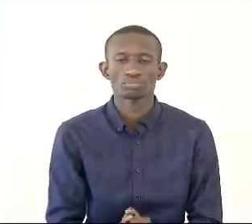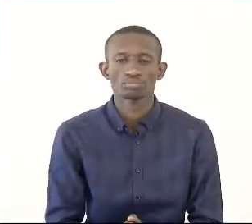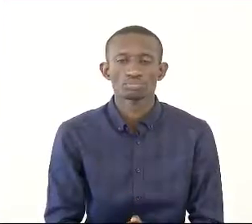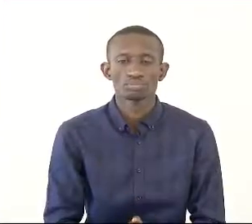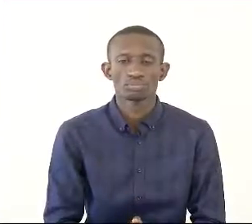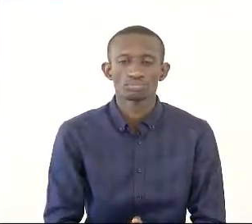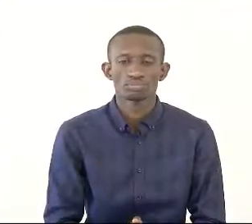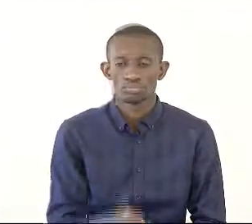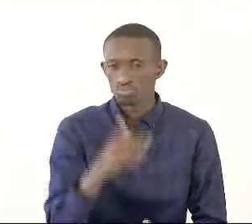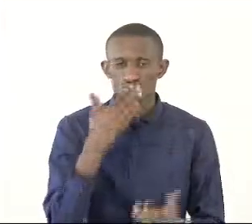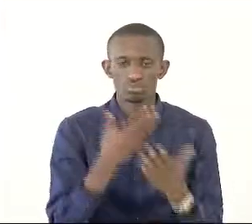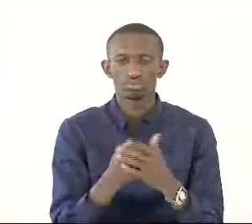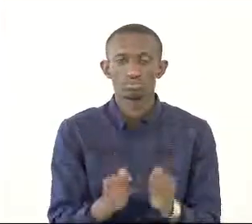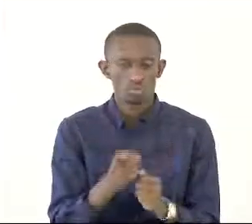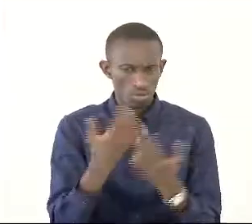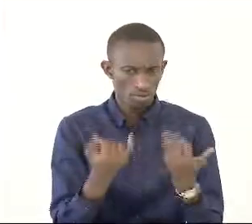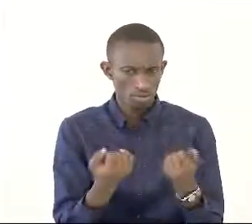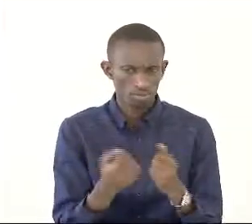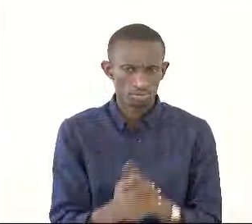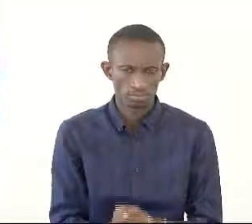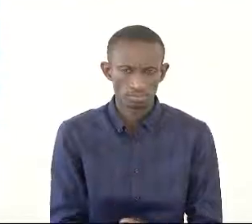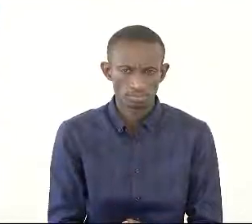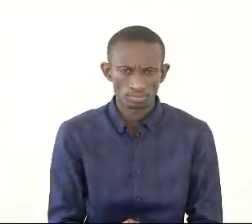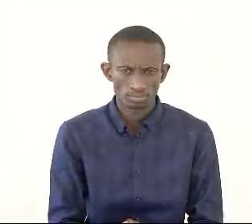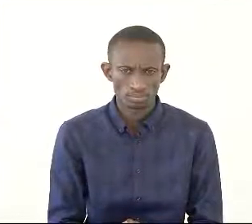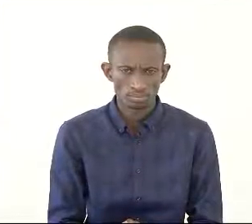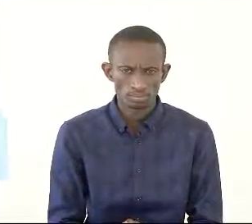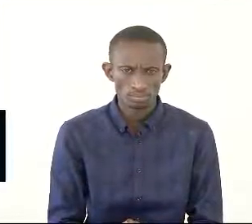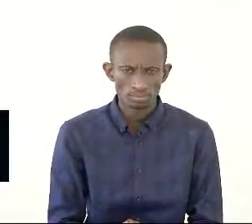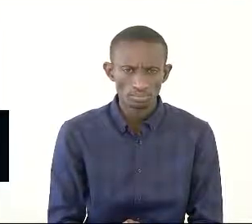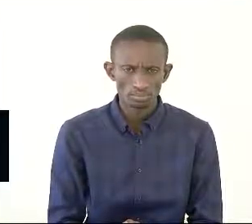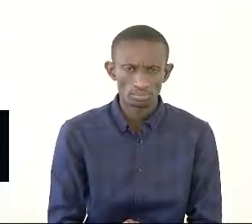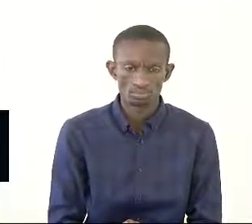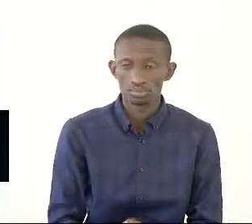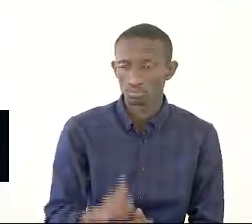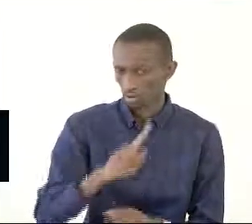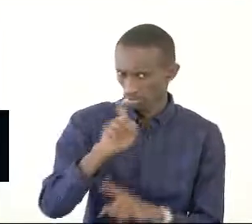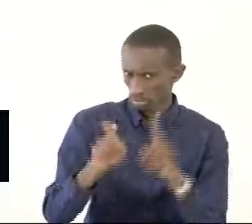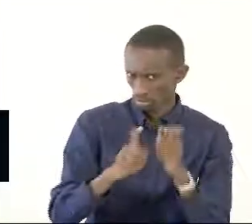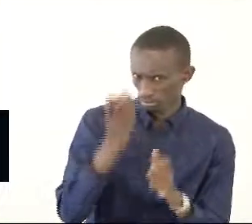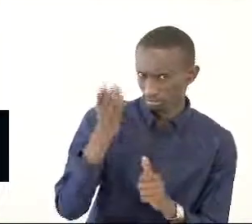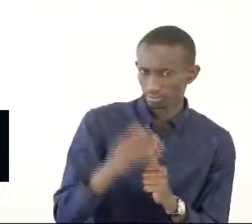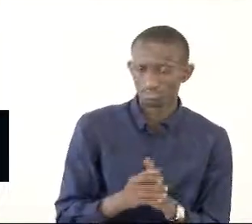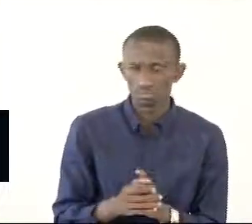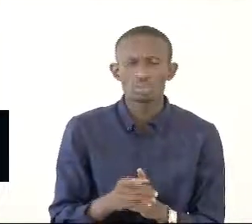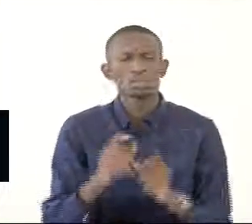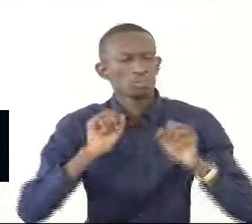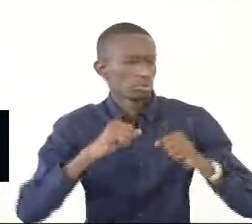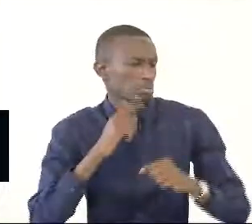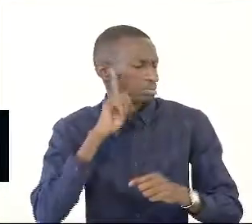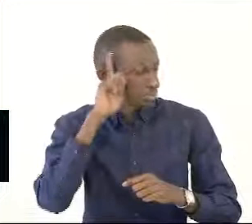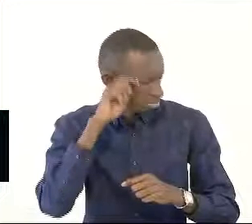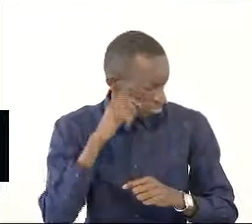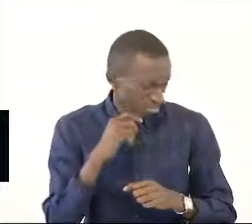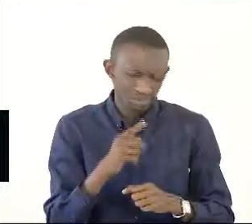okay? So good. Now what we have after this is now these questions. You can ask yourself the